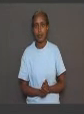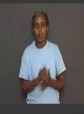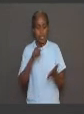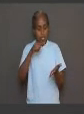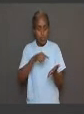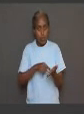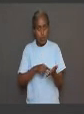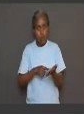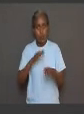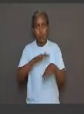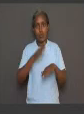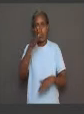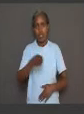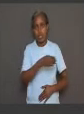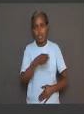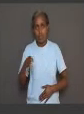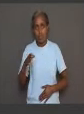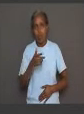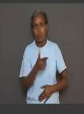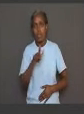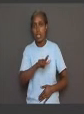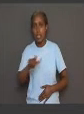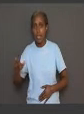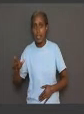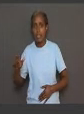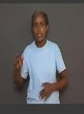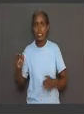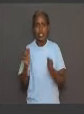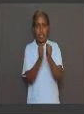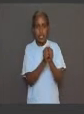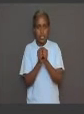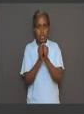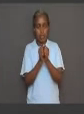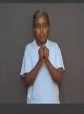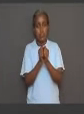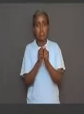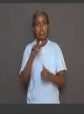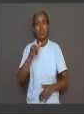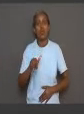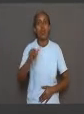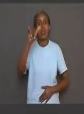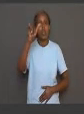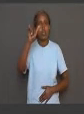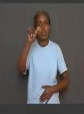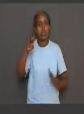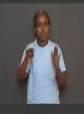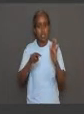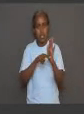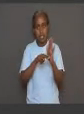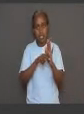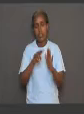point on the graph where your line intersects the y-axis is